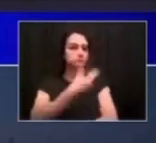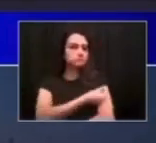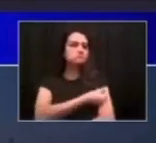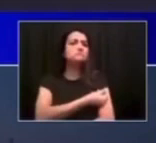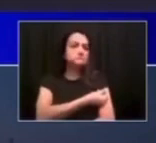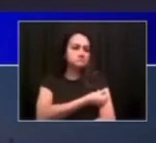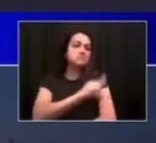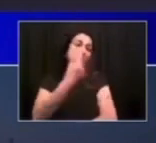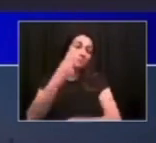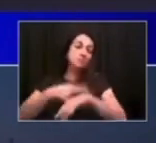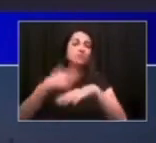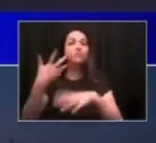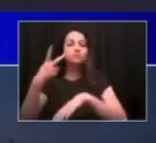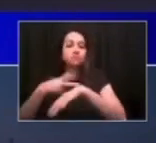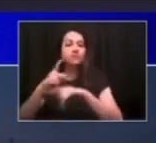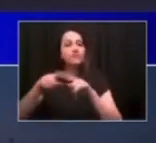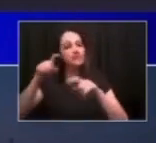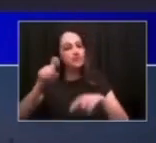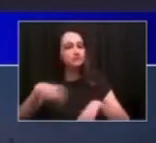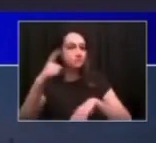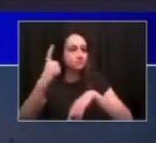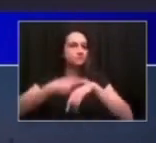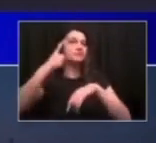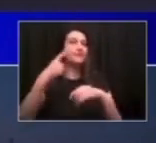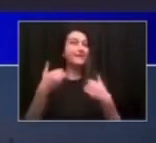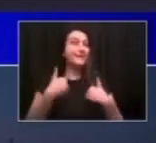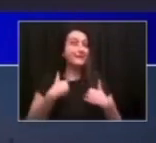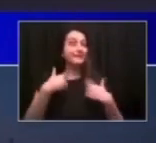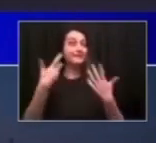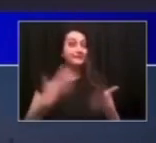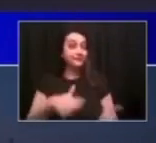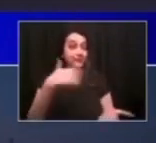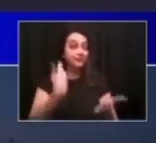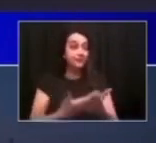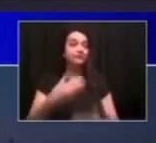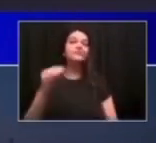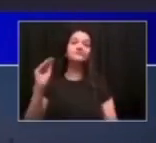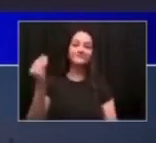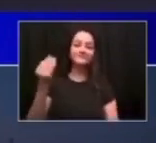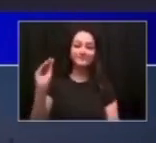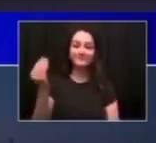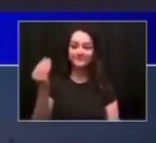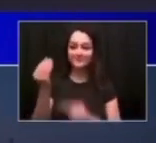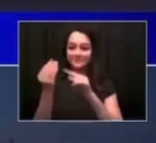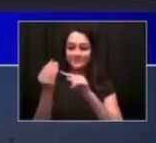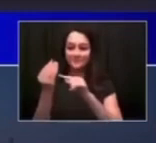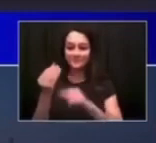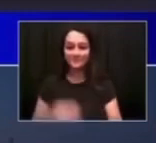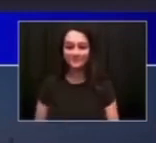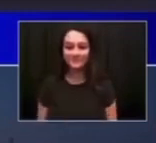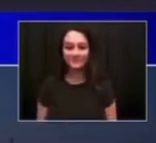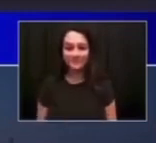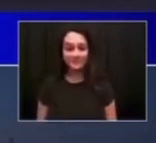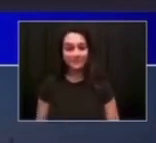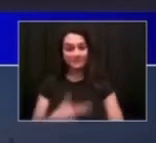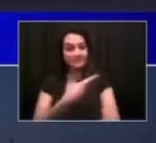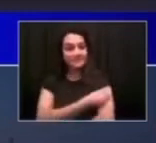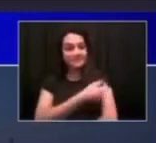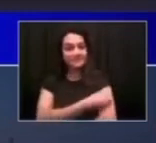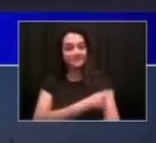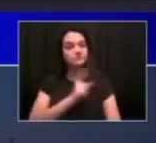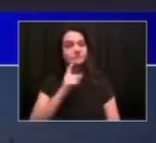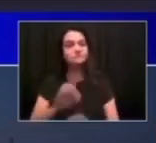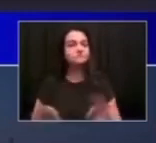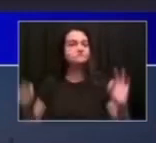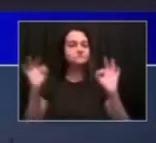it already. We've seen the impact of the mandate we've put in place for city workers already starting to move people to vaccination.